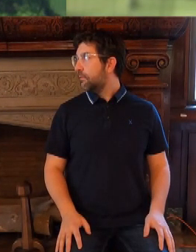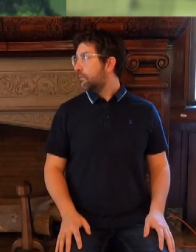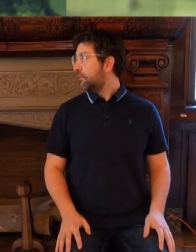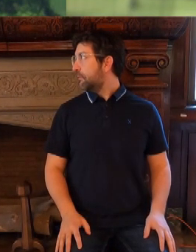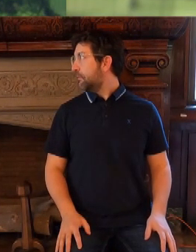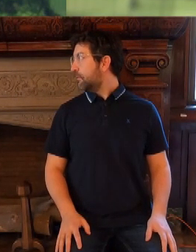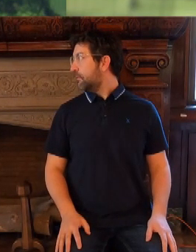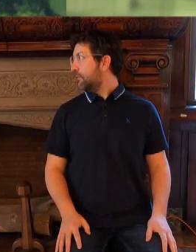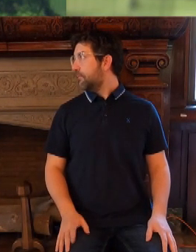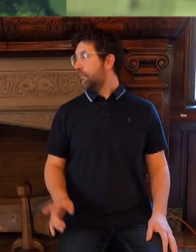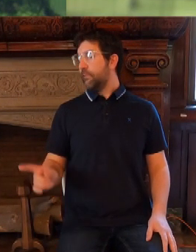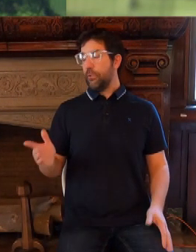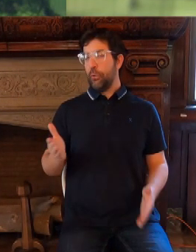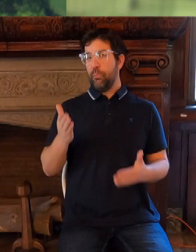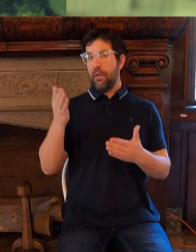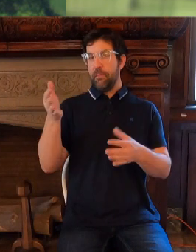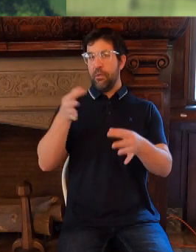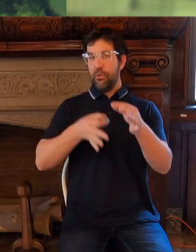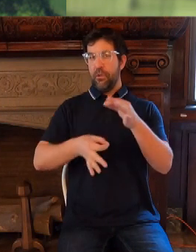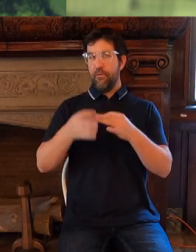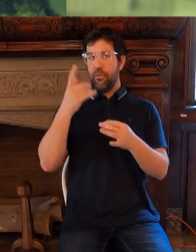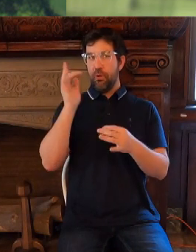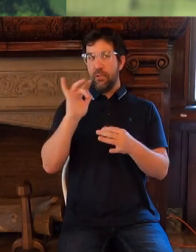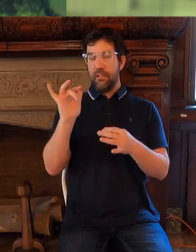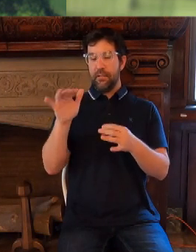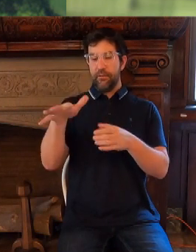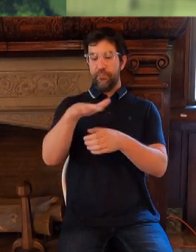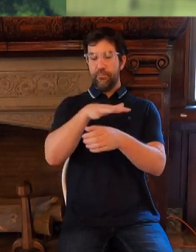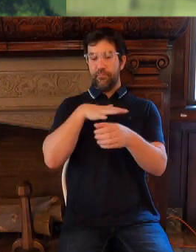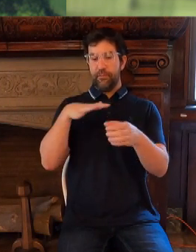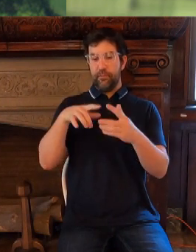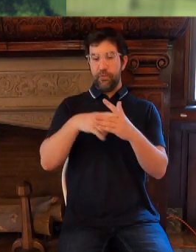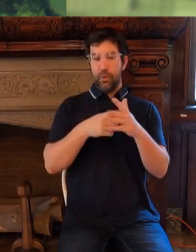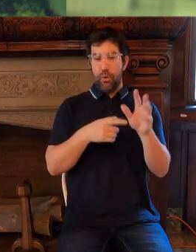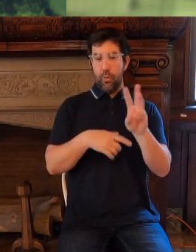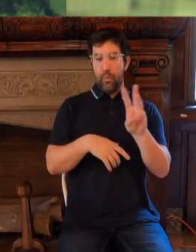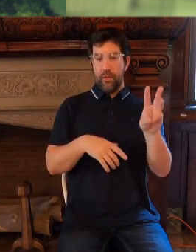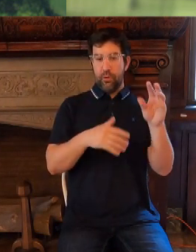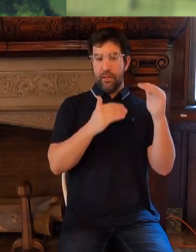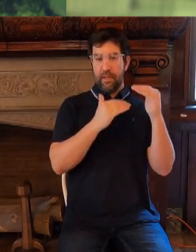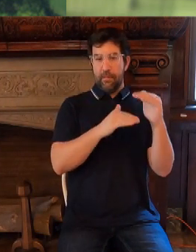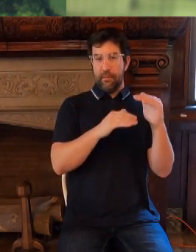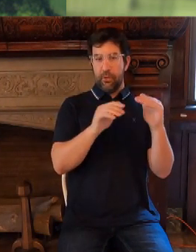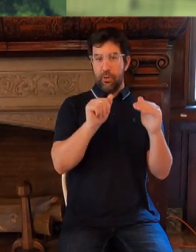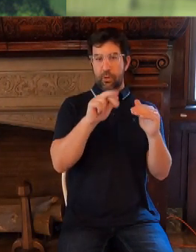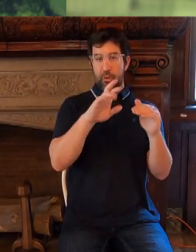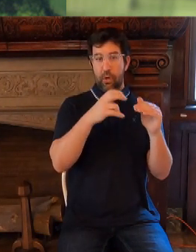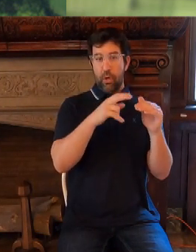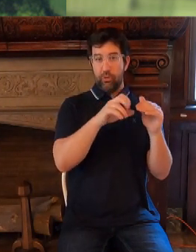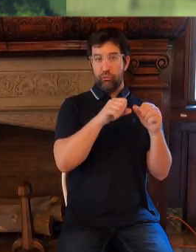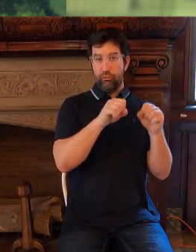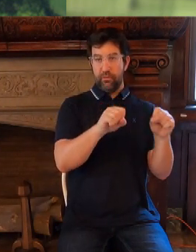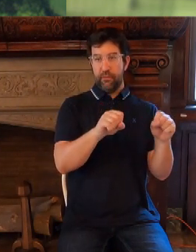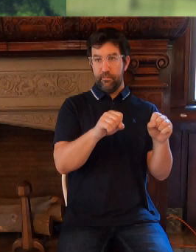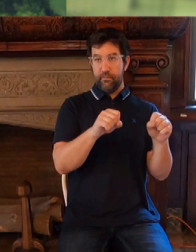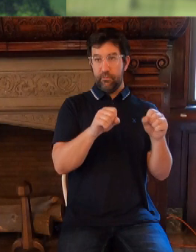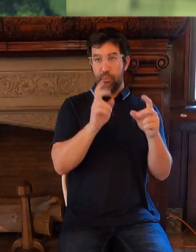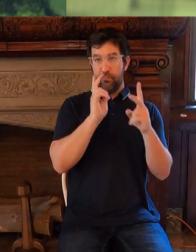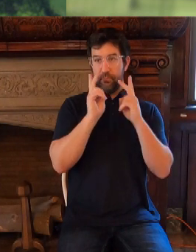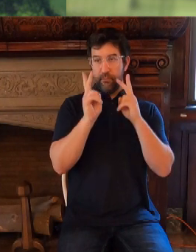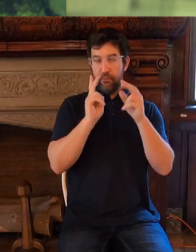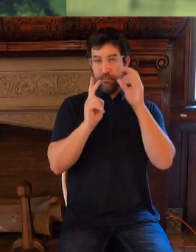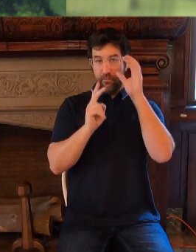So this is what the recommended alternative looks like throughout the corridor, starting from the western limits at Arch Street. As you can